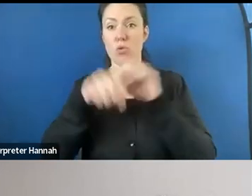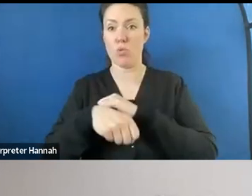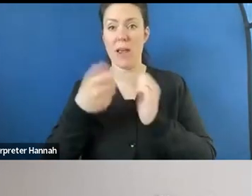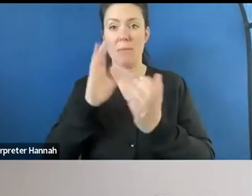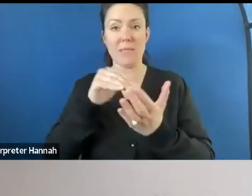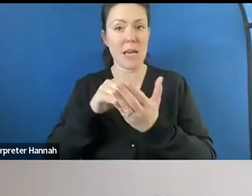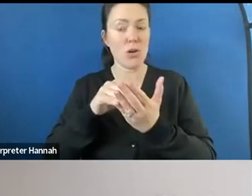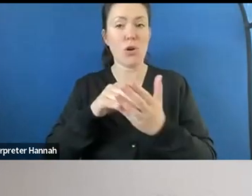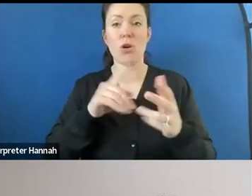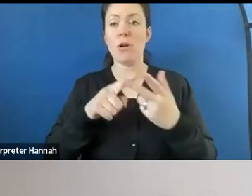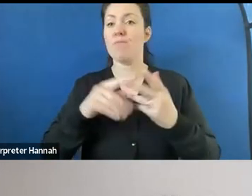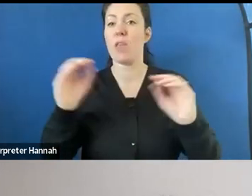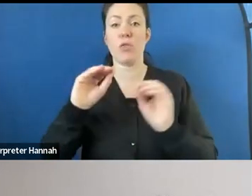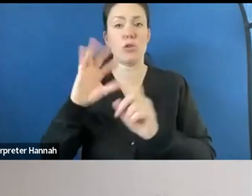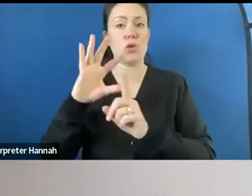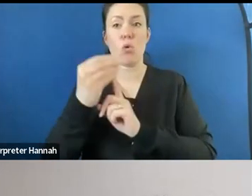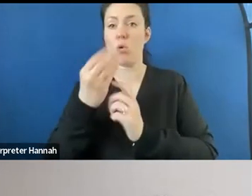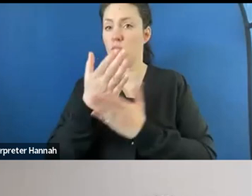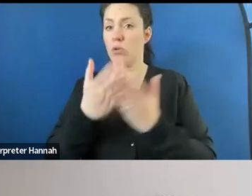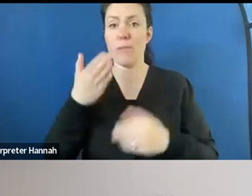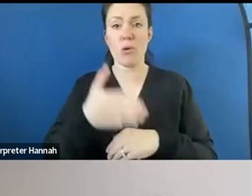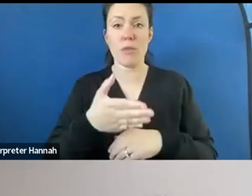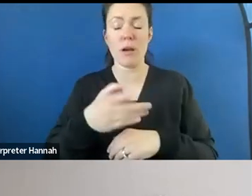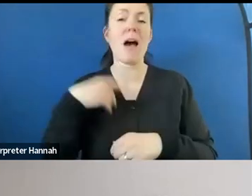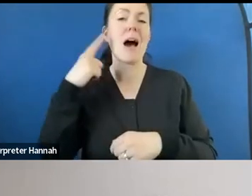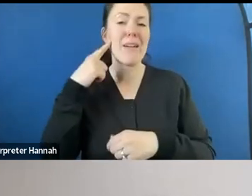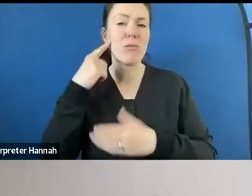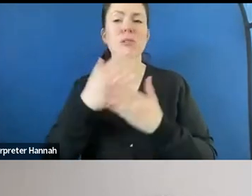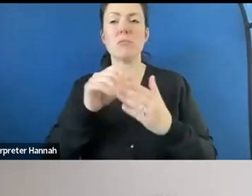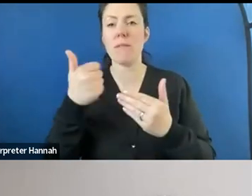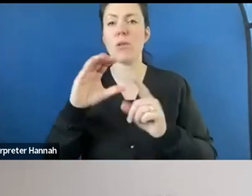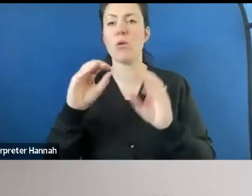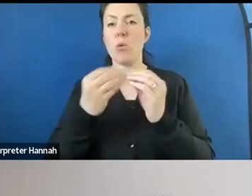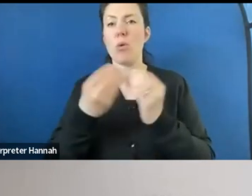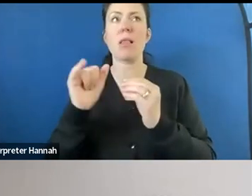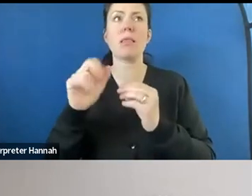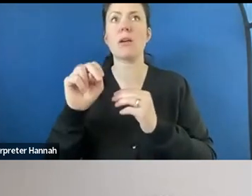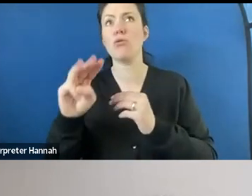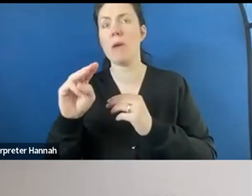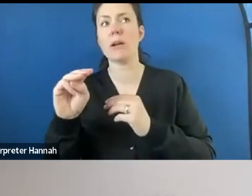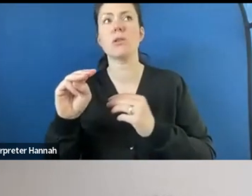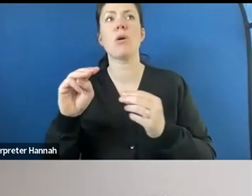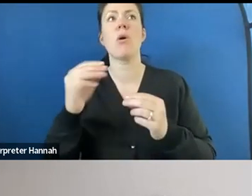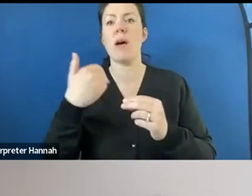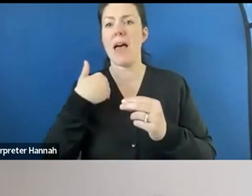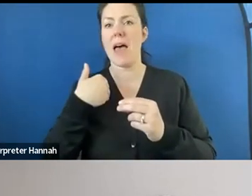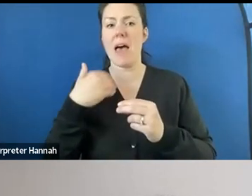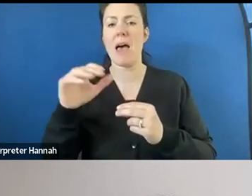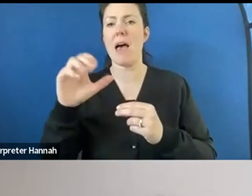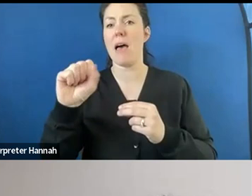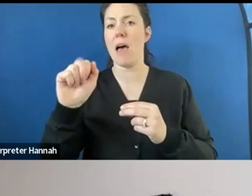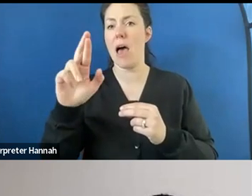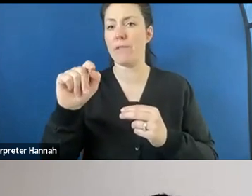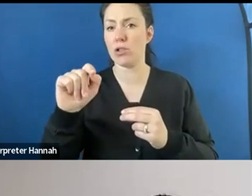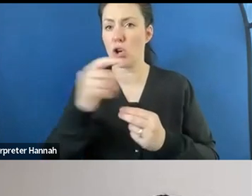going to have a cultural component there when they do. I've heard some of the other organizations in like New Mexico that have a SART and an